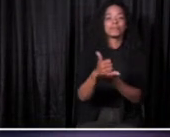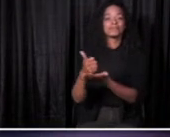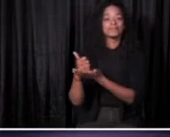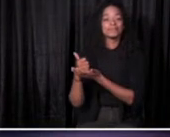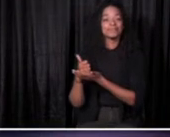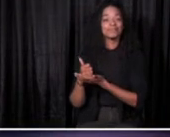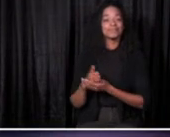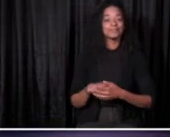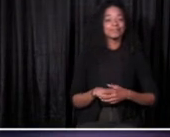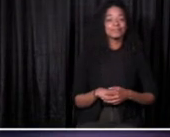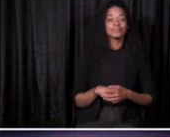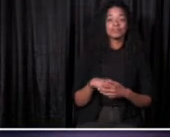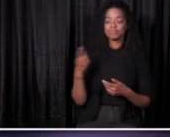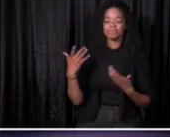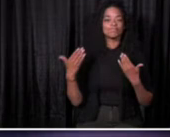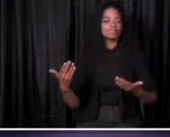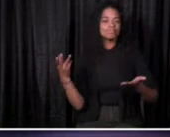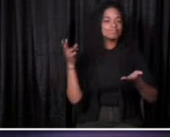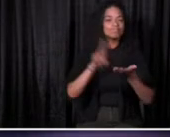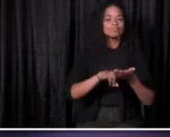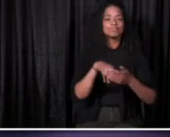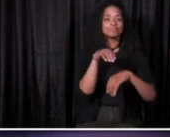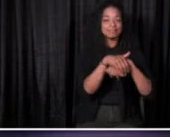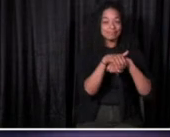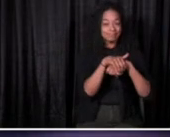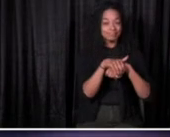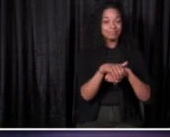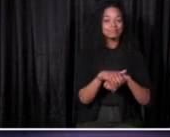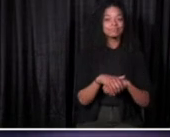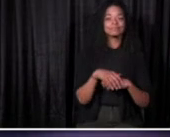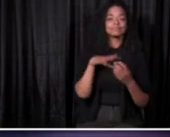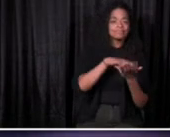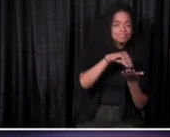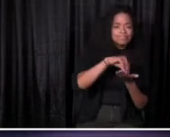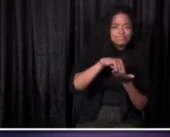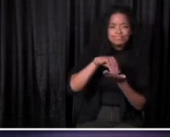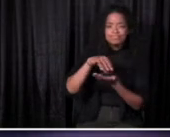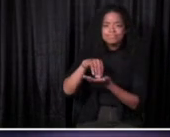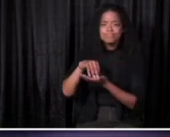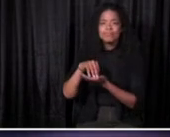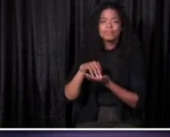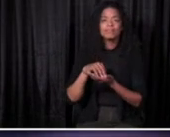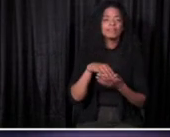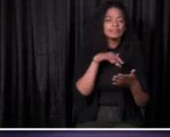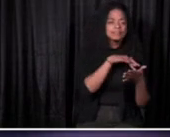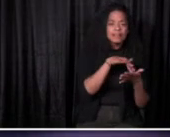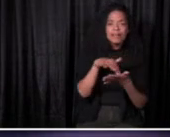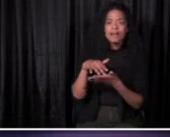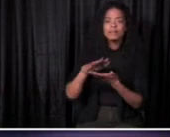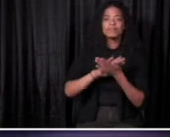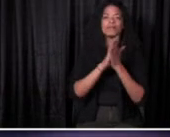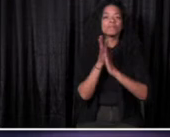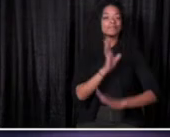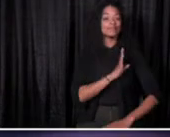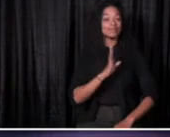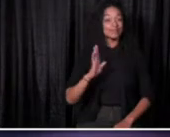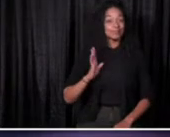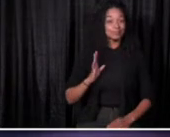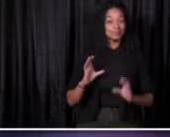in English language classes and studied to become a board-certified medical assistant.